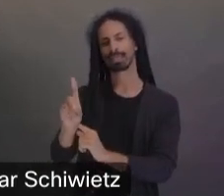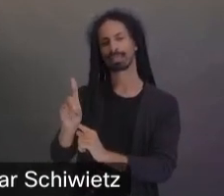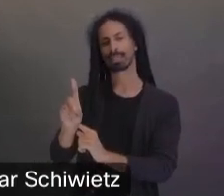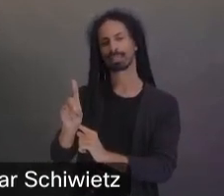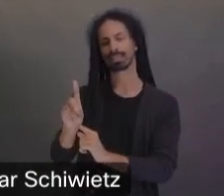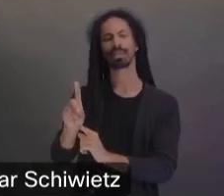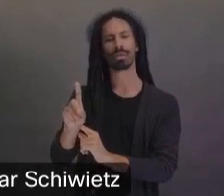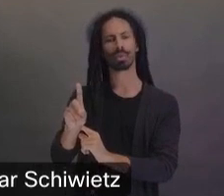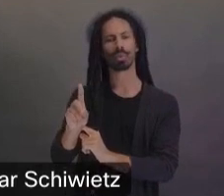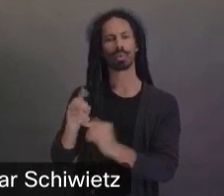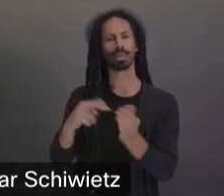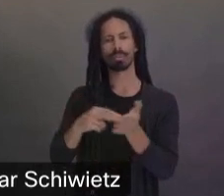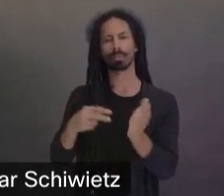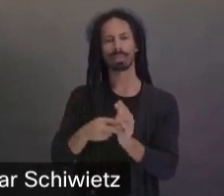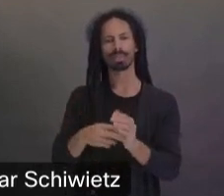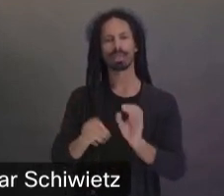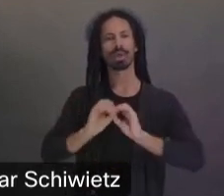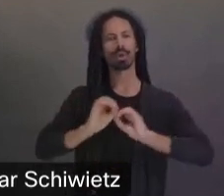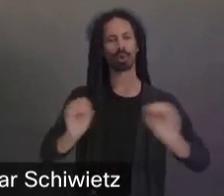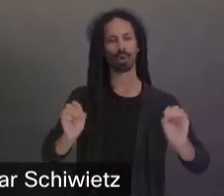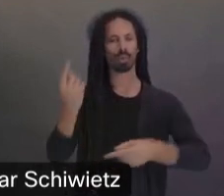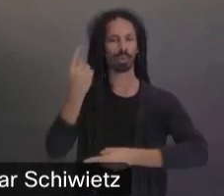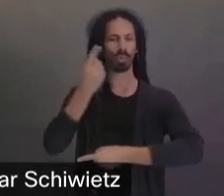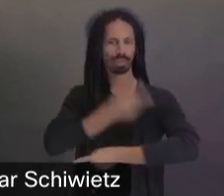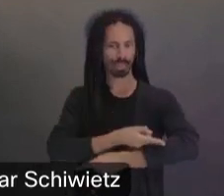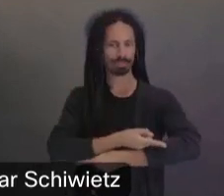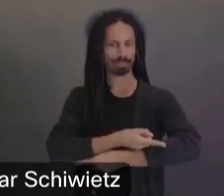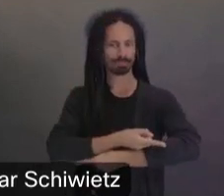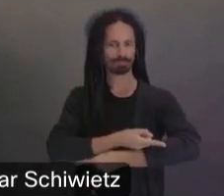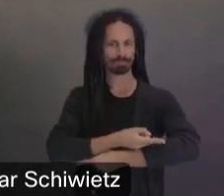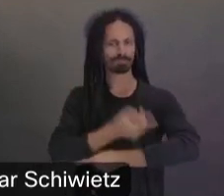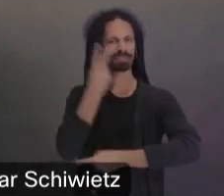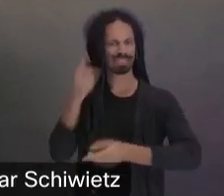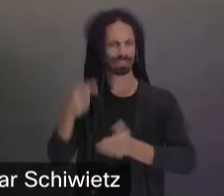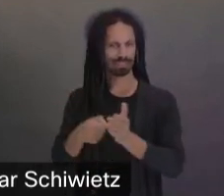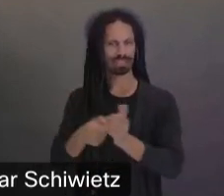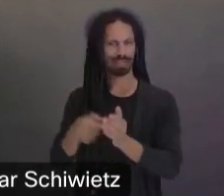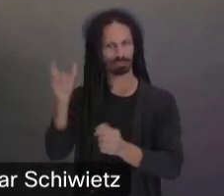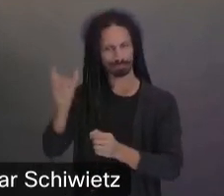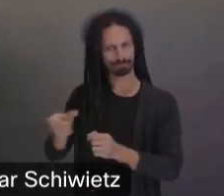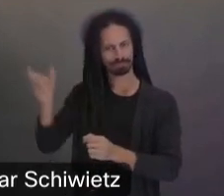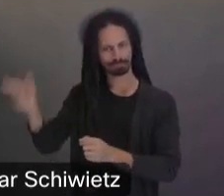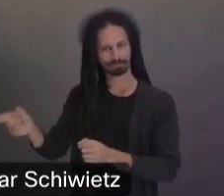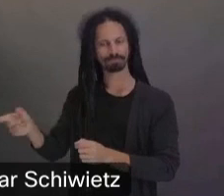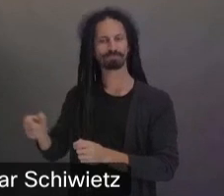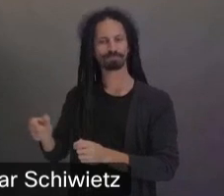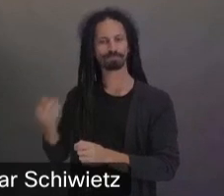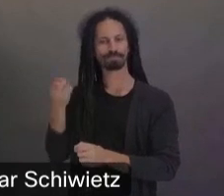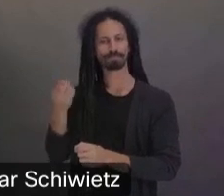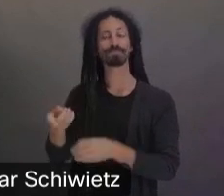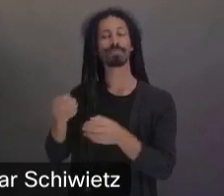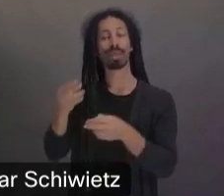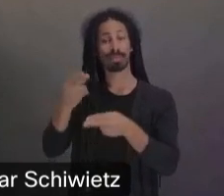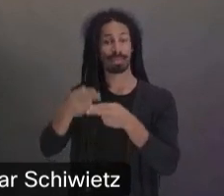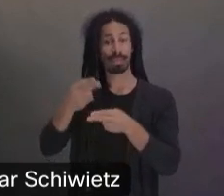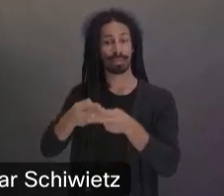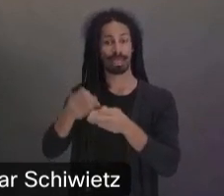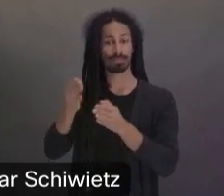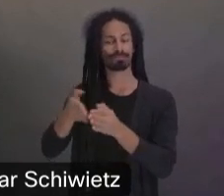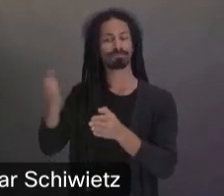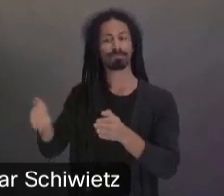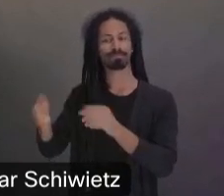for no date. So here we have an example, author, comma,